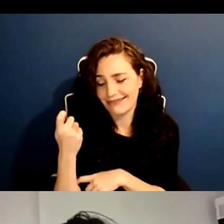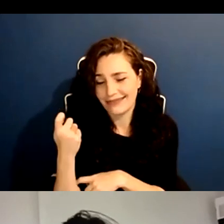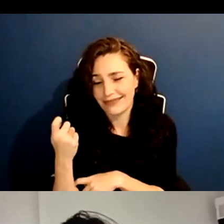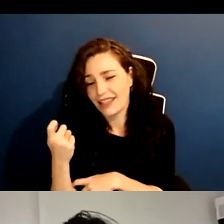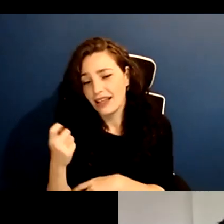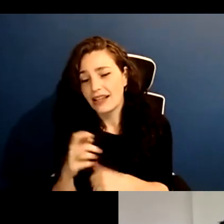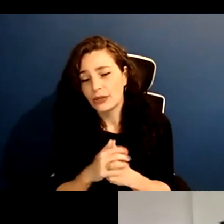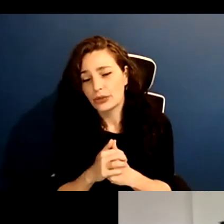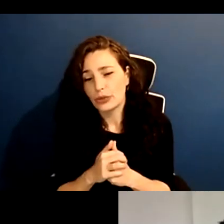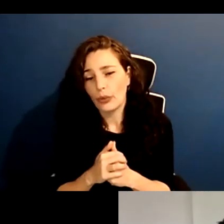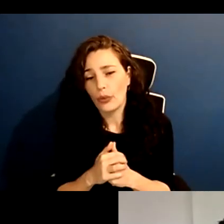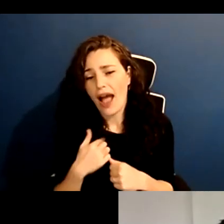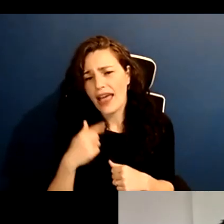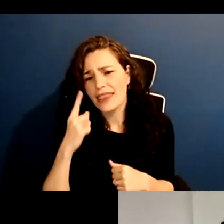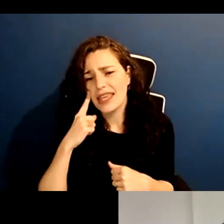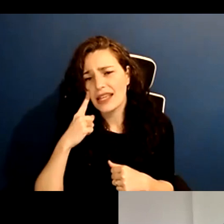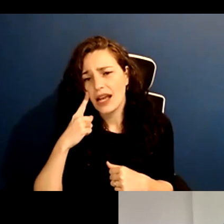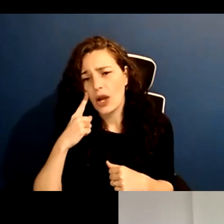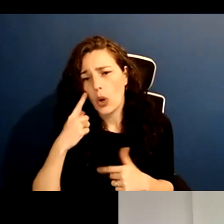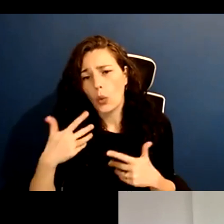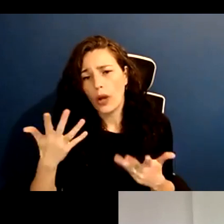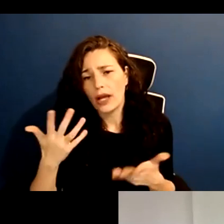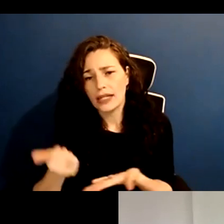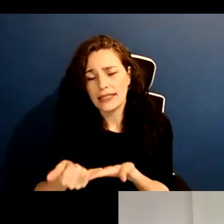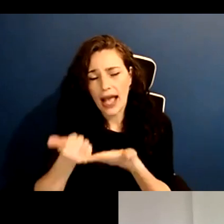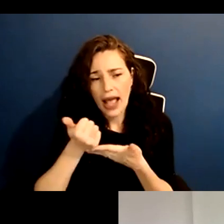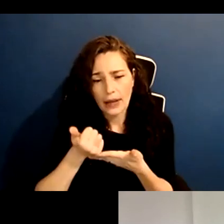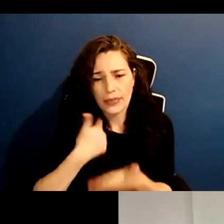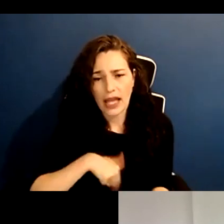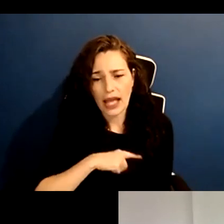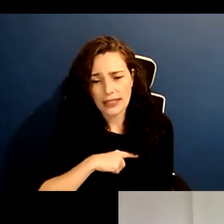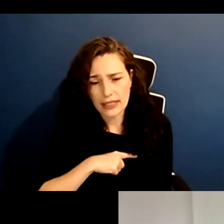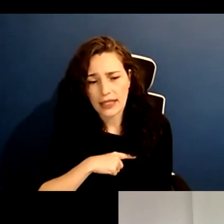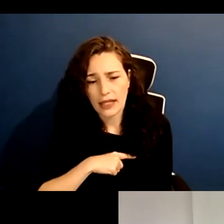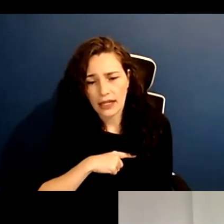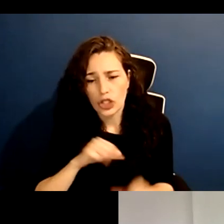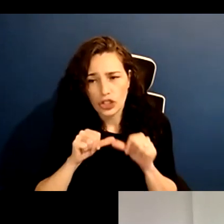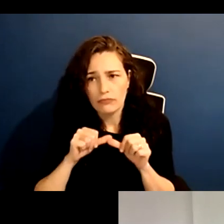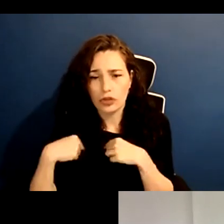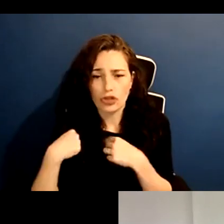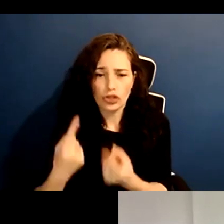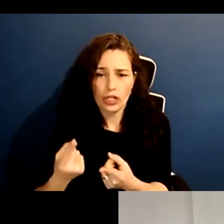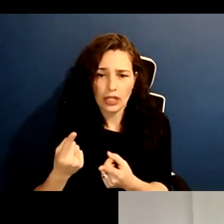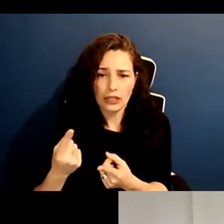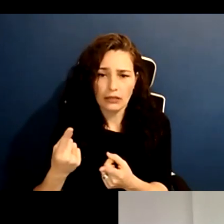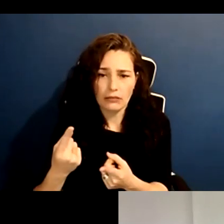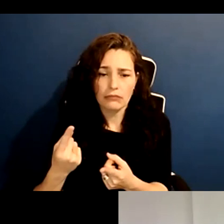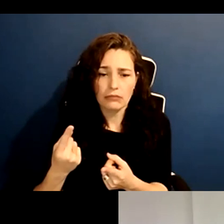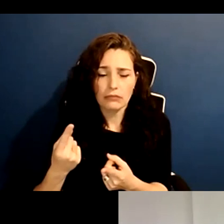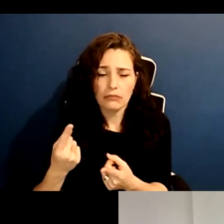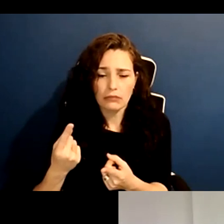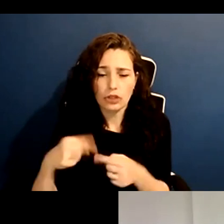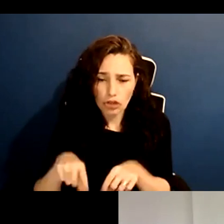I think what has given us a boost during this last year is actually, you